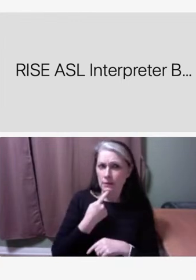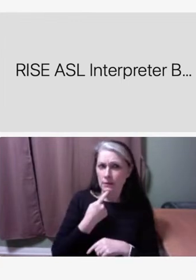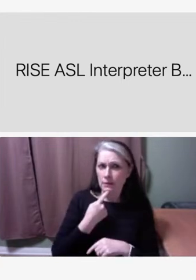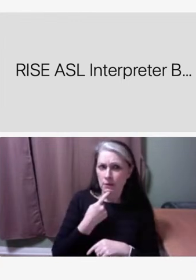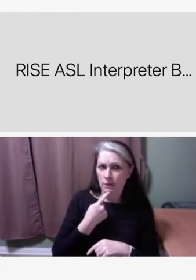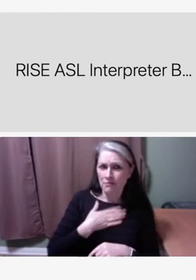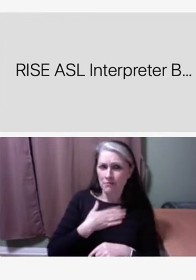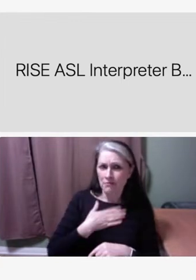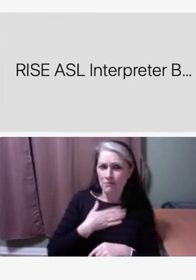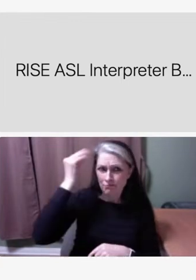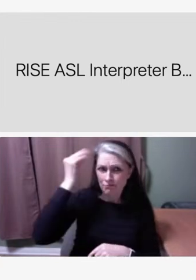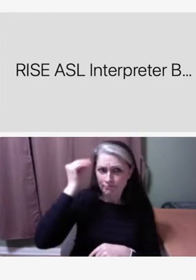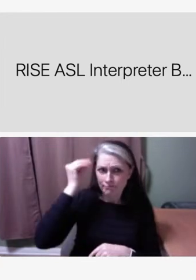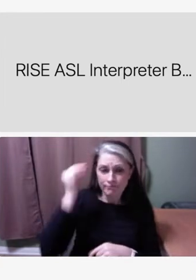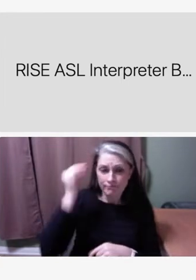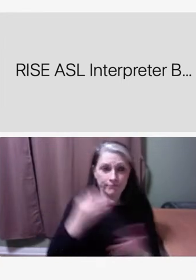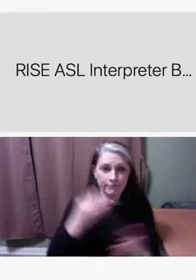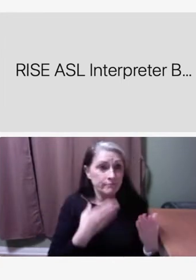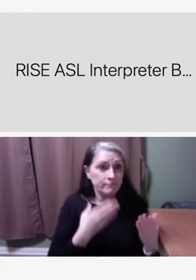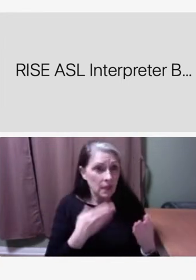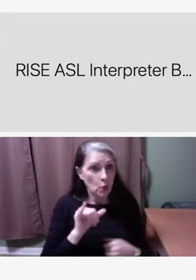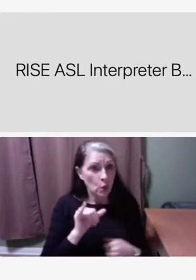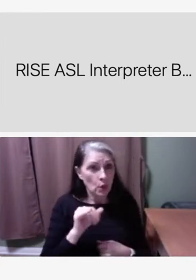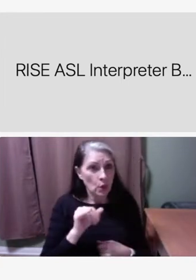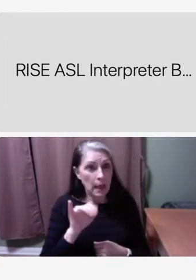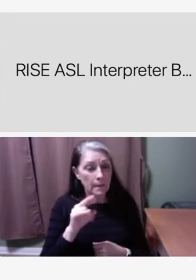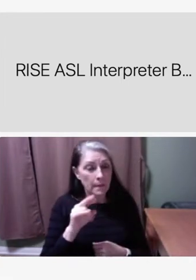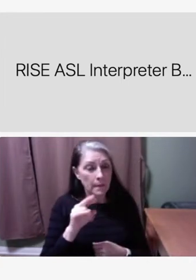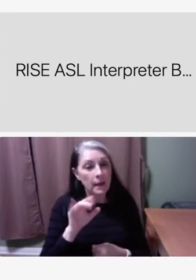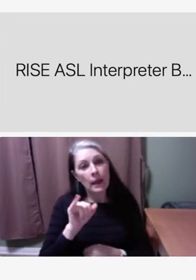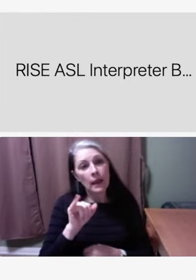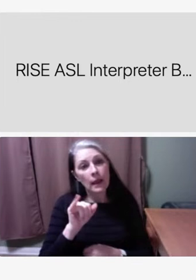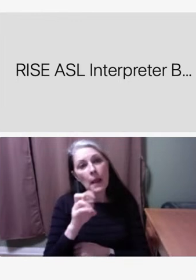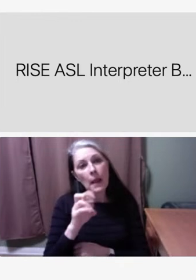Thank you, Mr. Ibarra. Thank you, Owen.